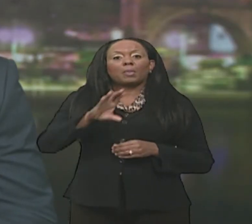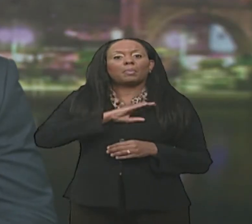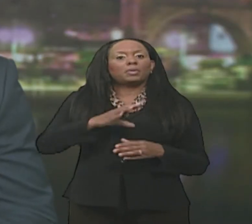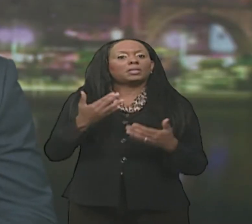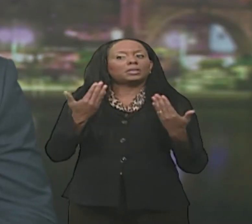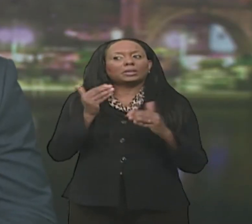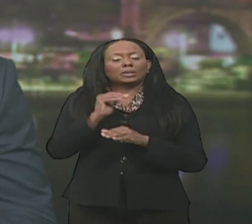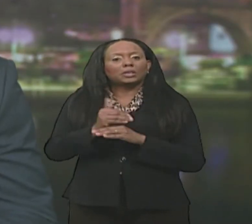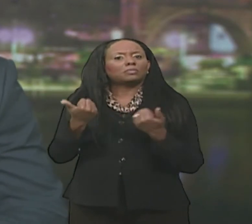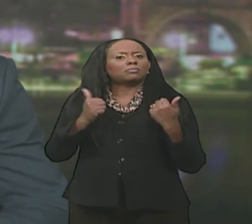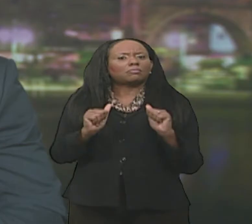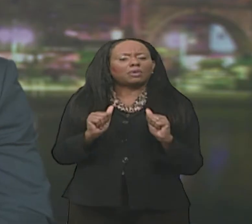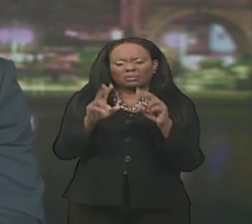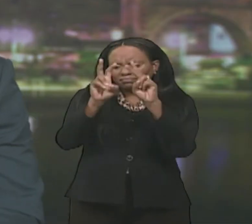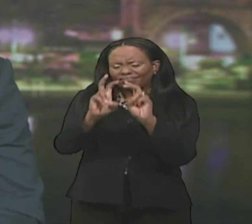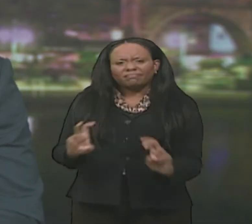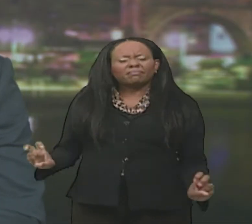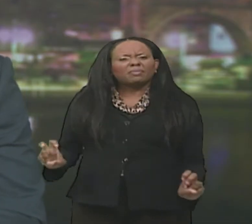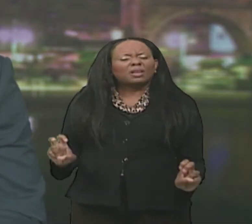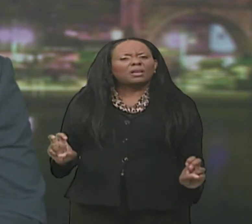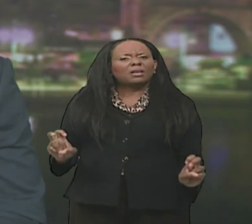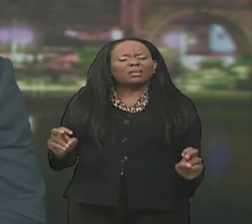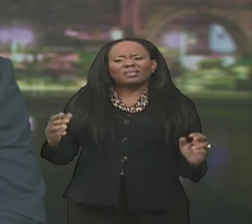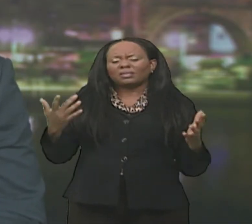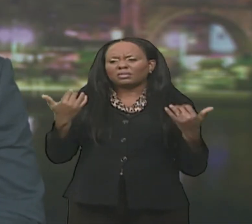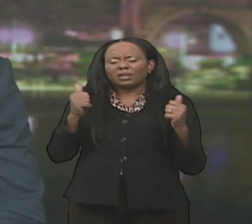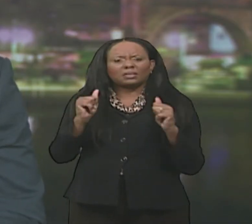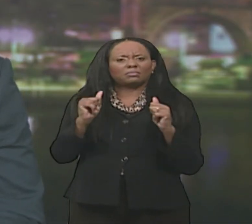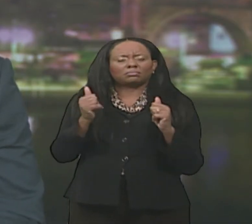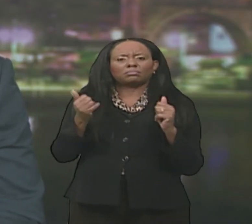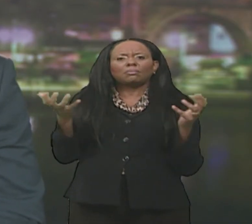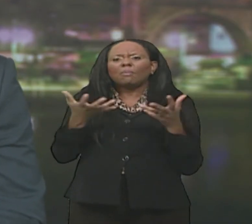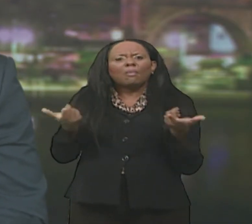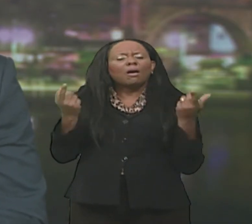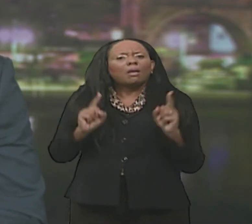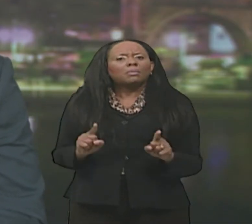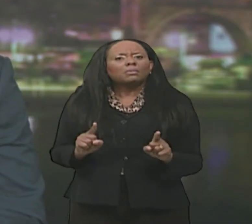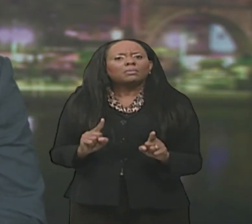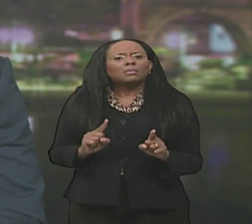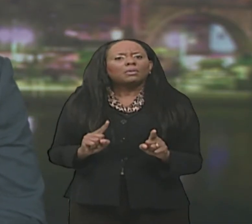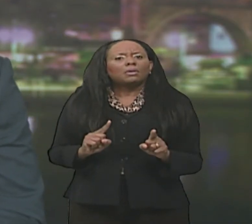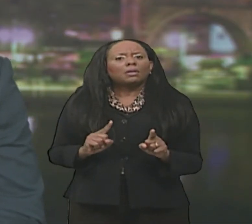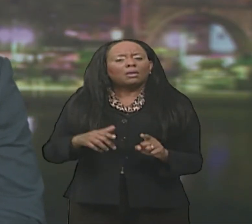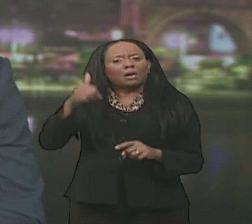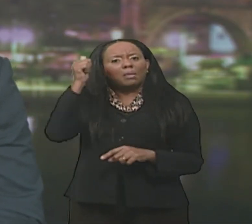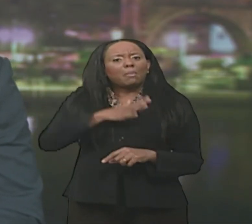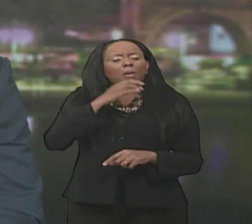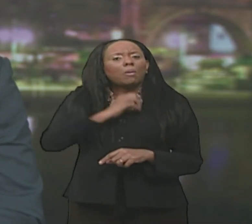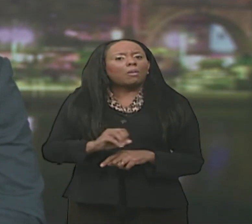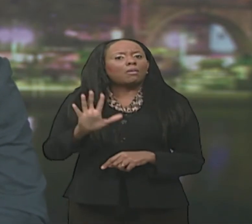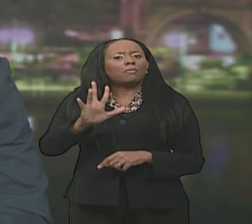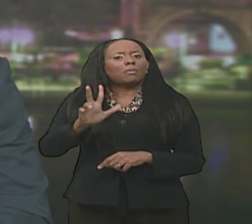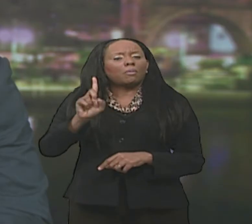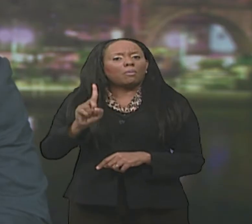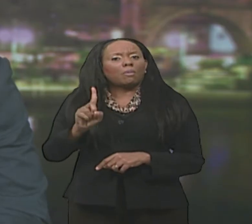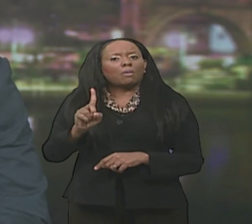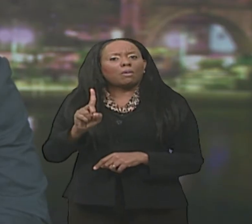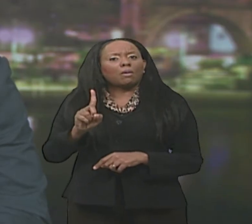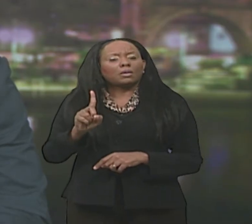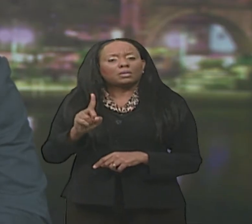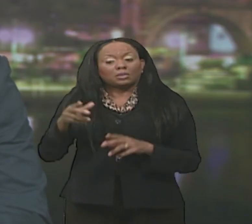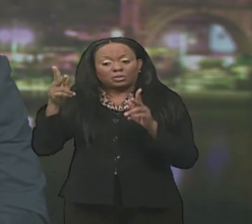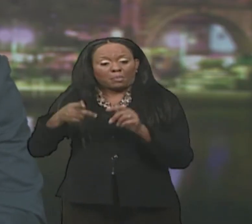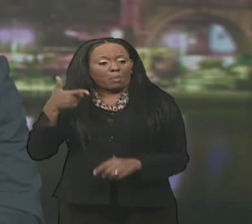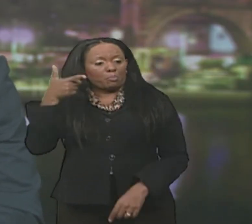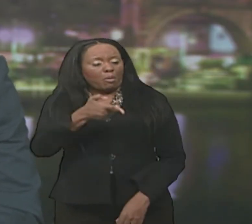Police are tonight trying to get to the bottom of a shooting that occurred in plain sight. It claimed the life of 51-year-old Trevor Bino near